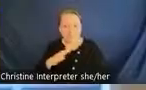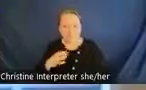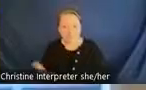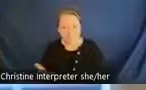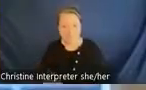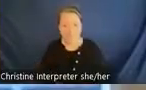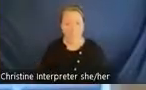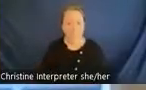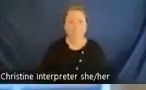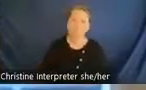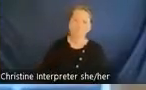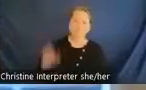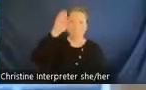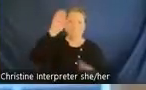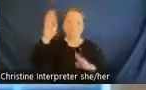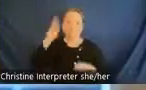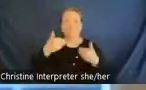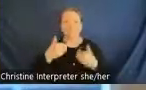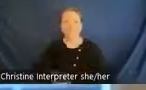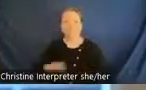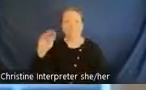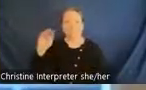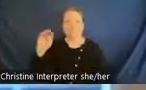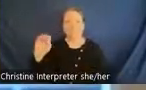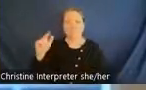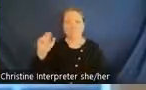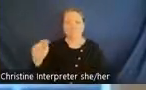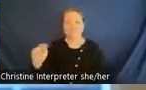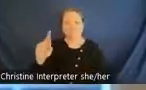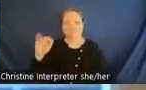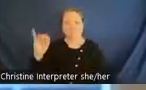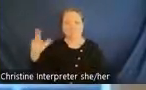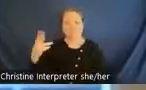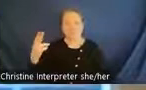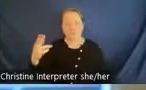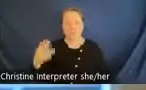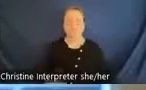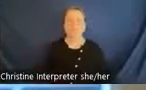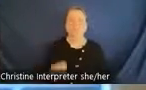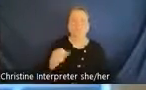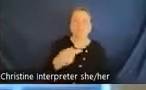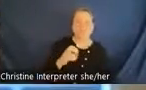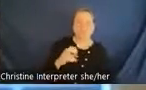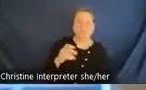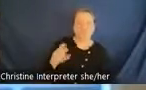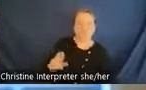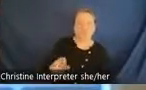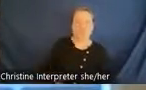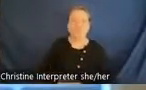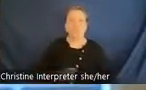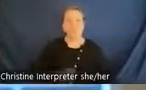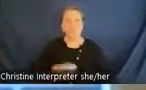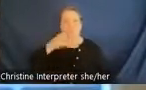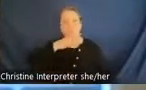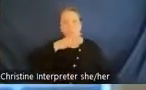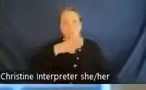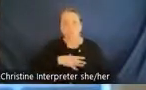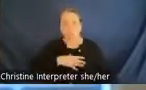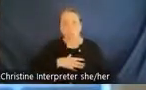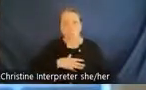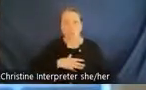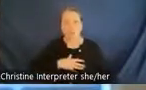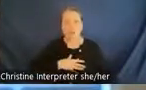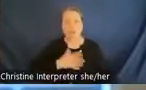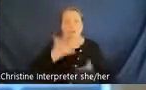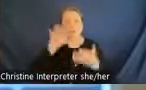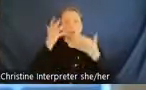Hello, my name is Megan Rausch, and my pronouns are she, her. I'm a white woman with medium length dark